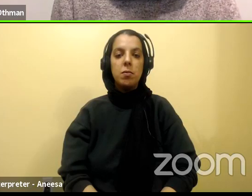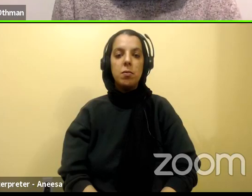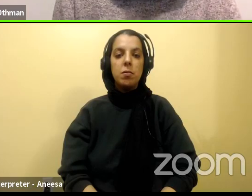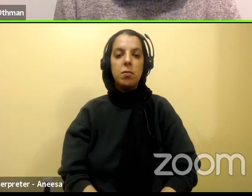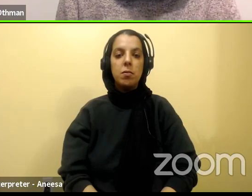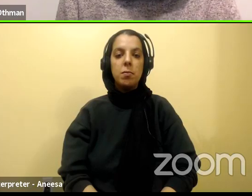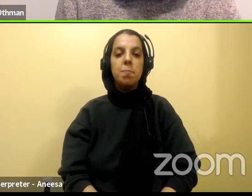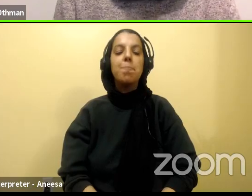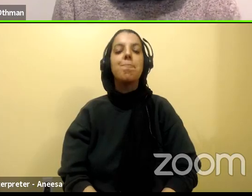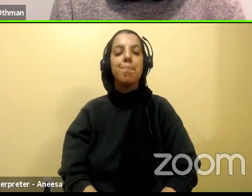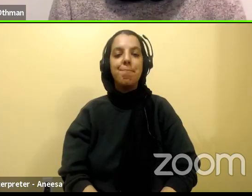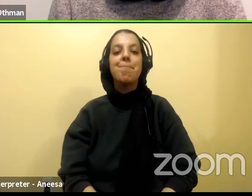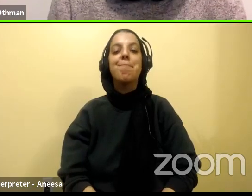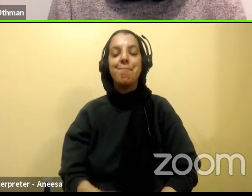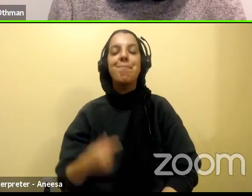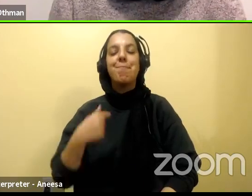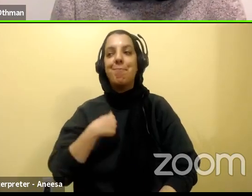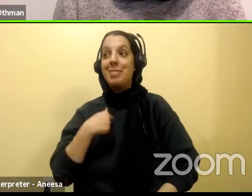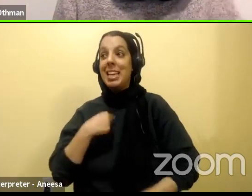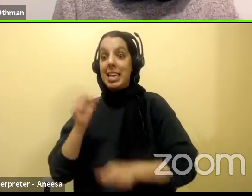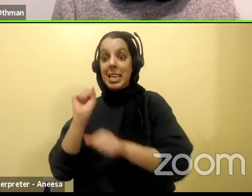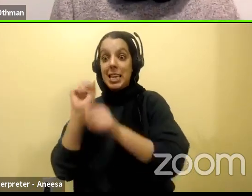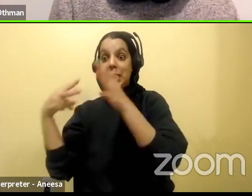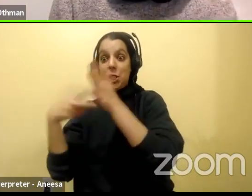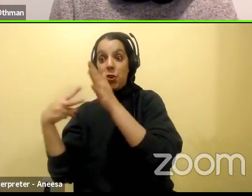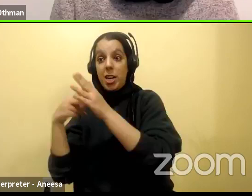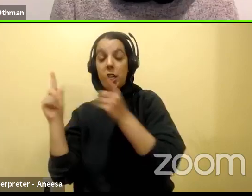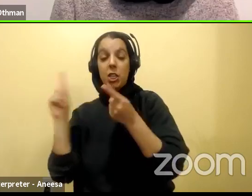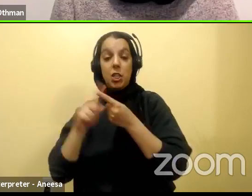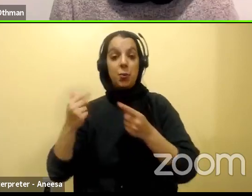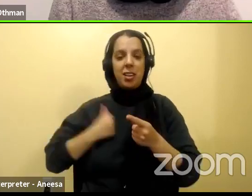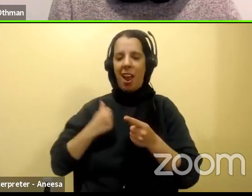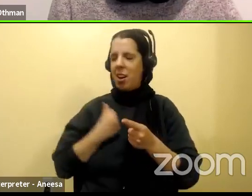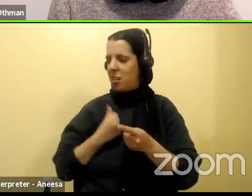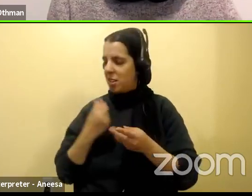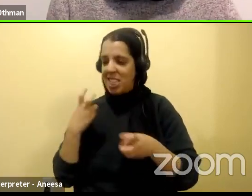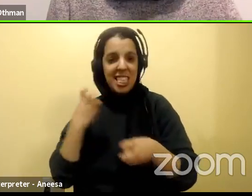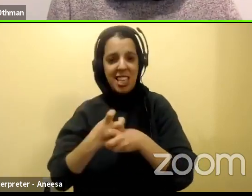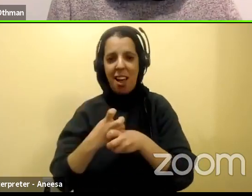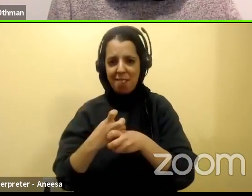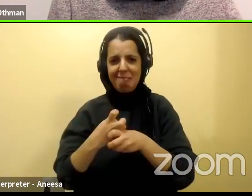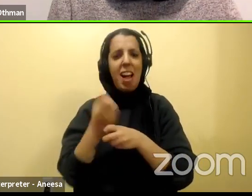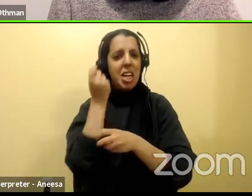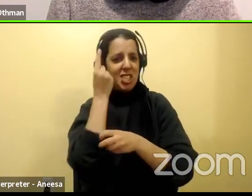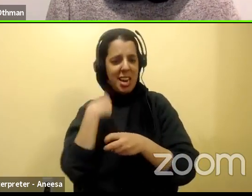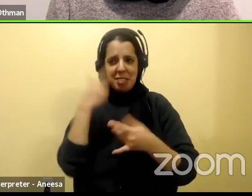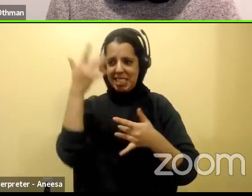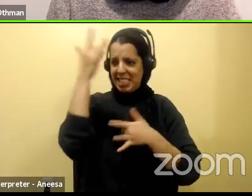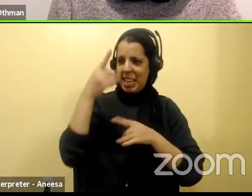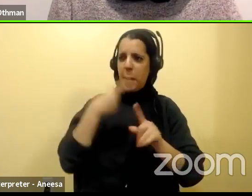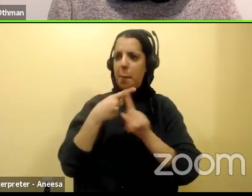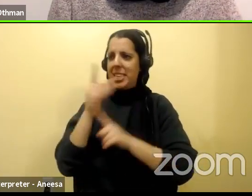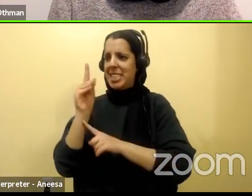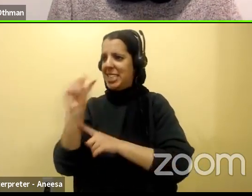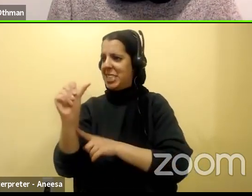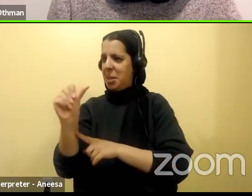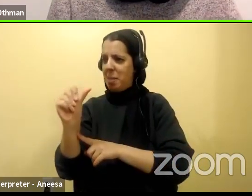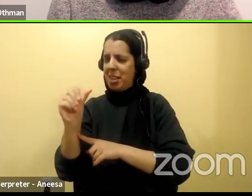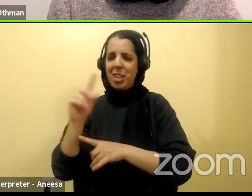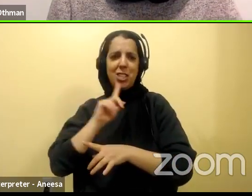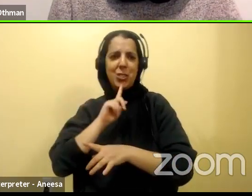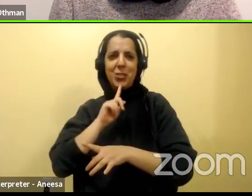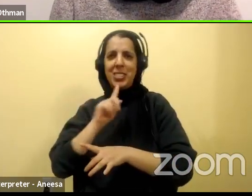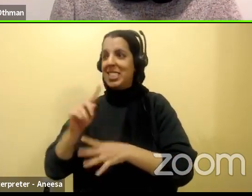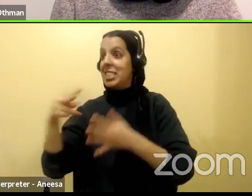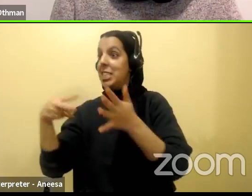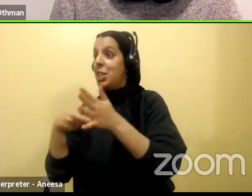So the migration journey was very difficult, especially when you have a health condition and a disability. So we went through some very harsh conditions during the war